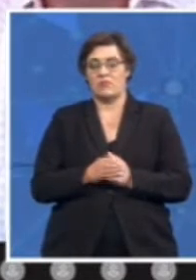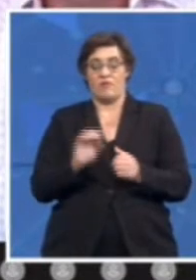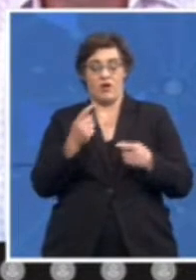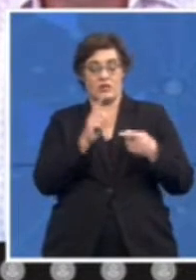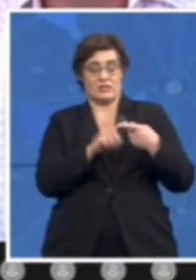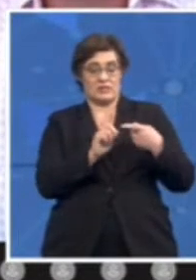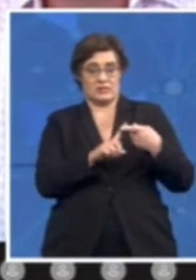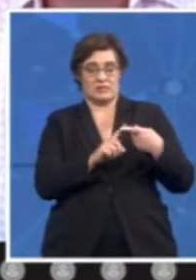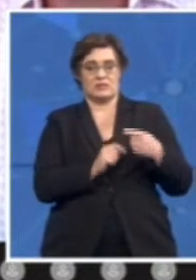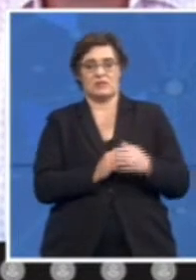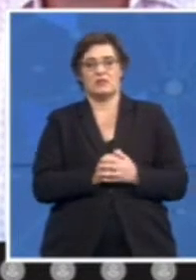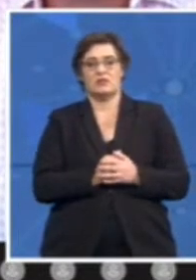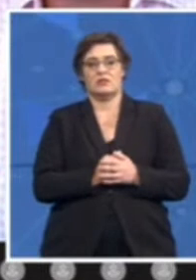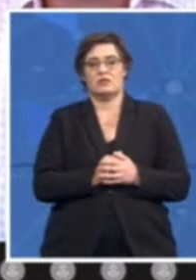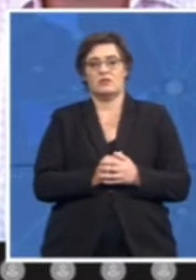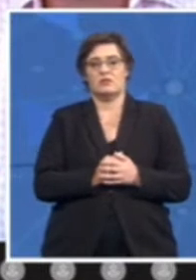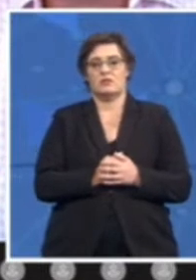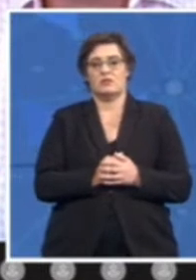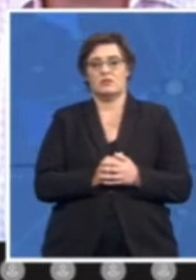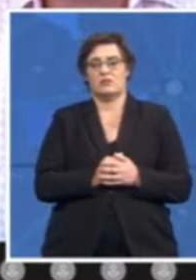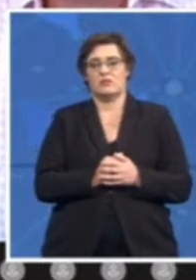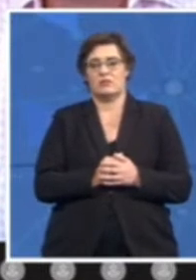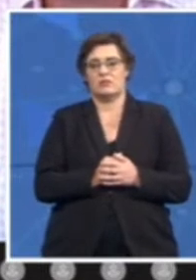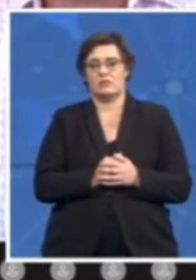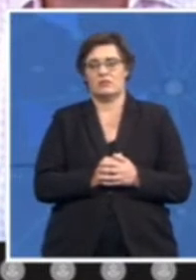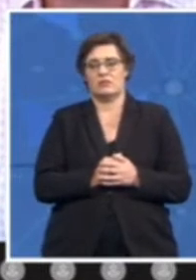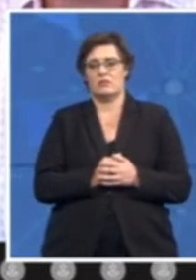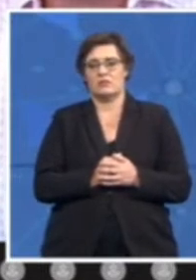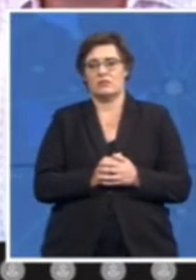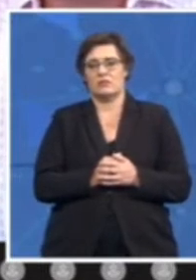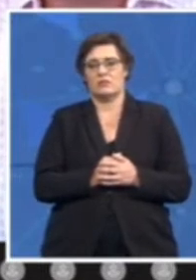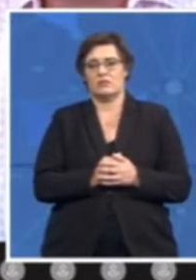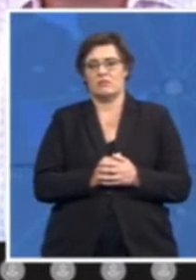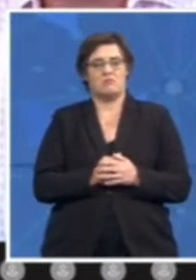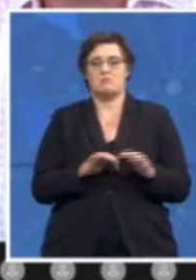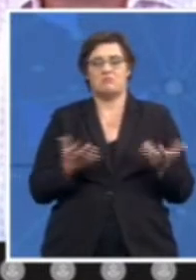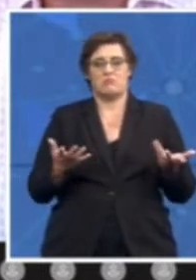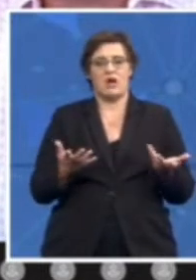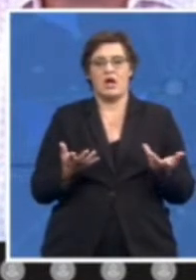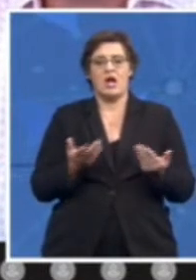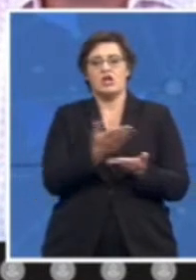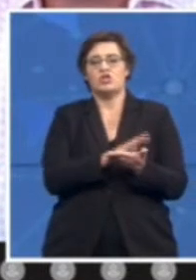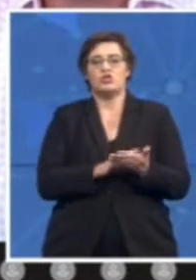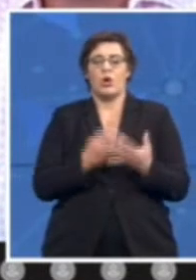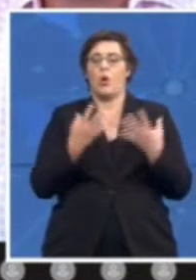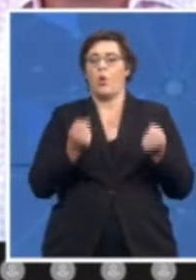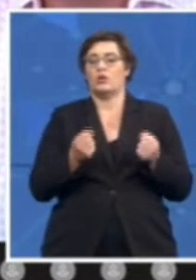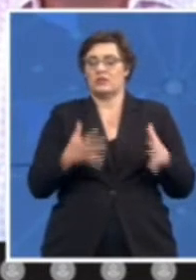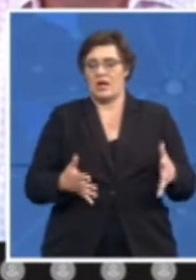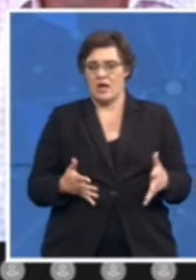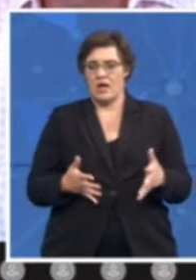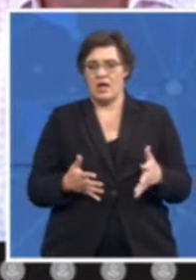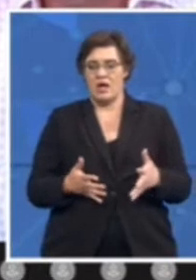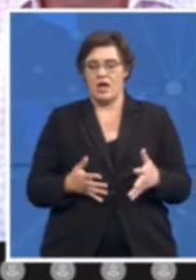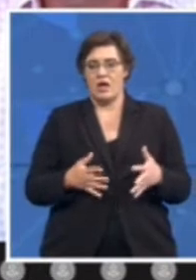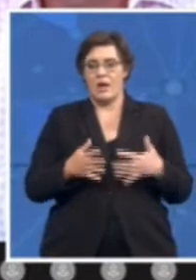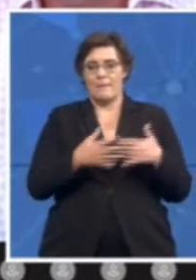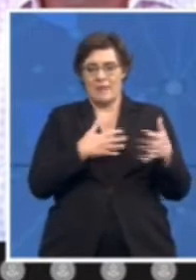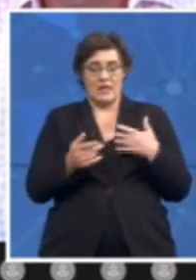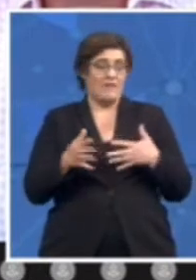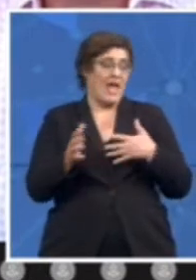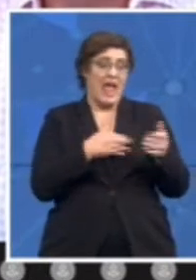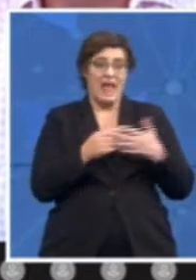comment. This is a shareholder matter, a policy matter, and I suggest that you direct any questions in that regard to